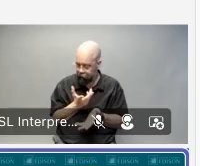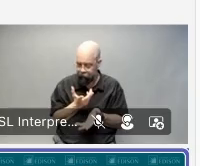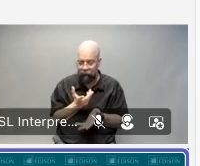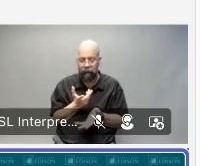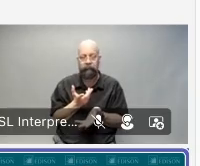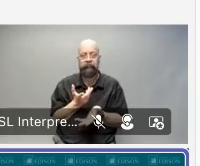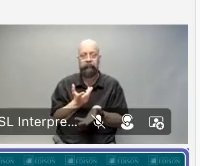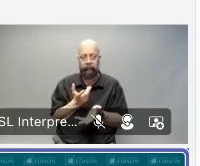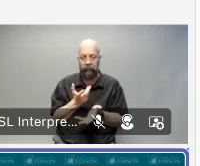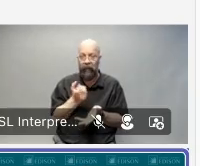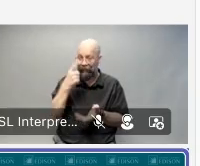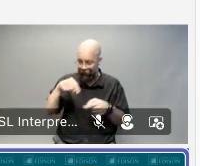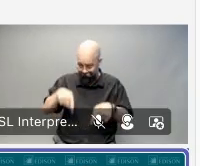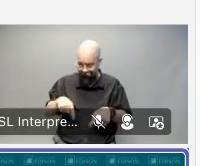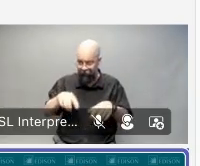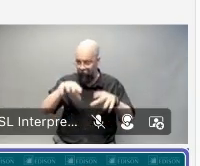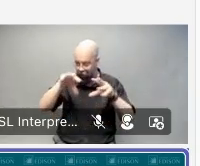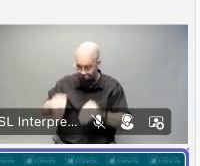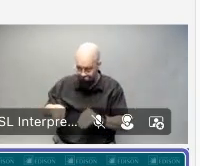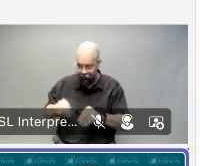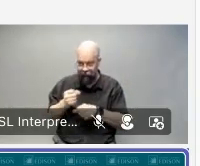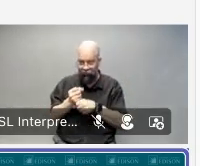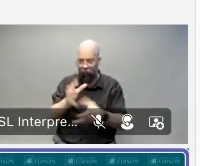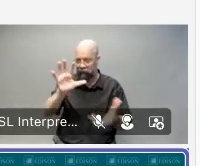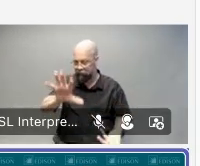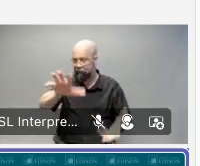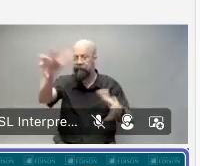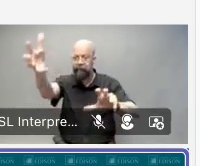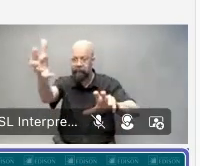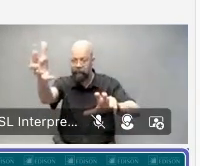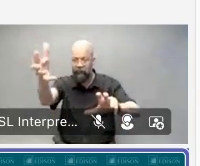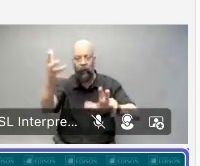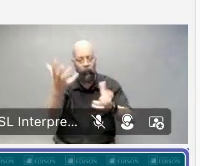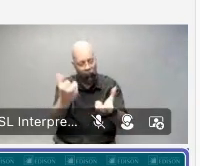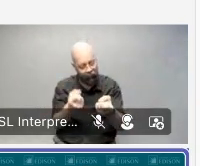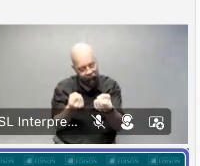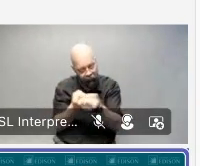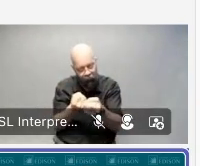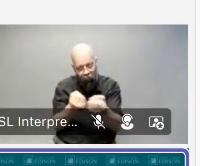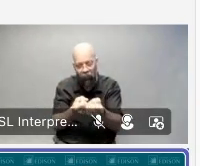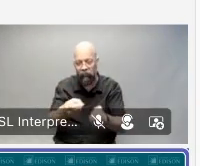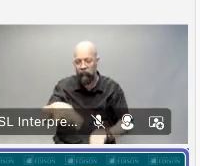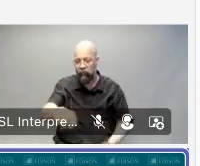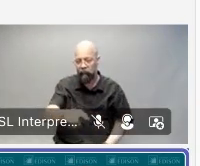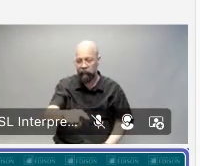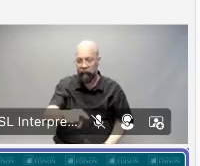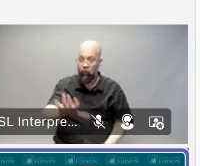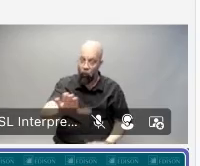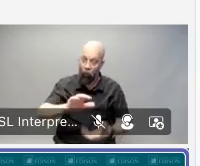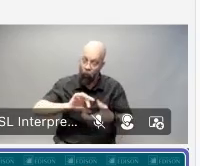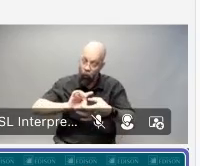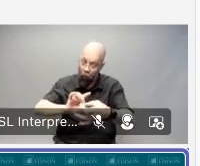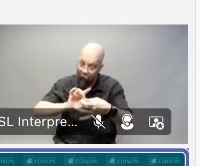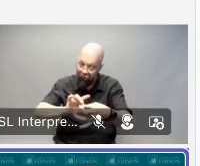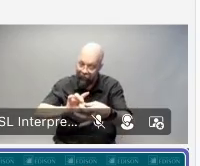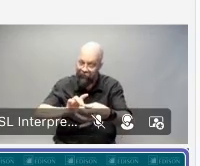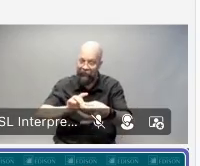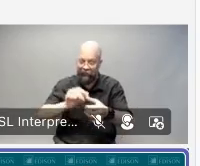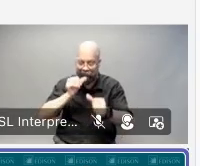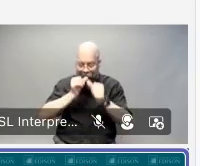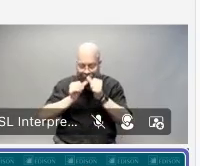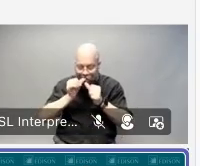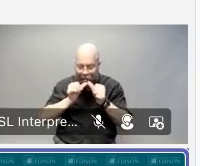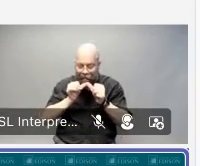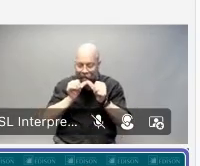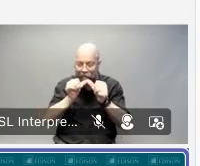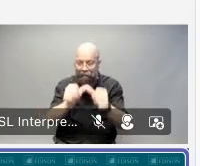caused, and we're committed to supporting you through these difficult times. Your resilience and cooperation are invaluable as we strive to